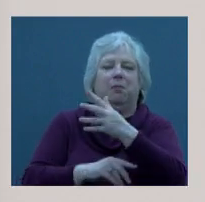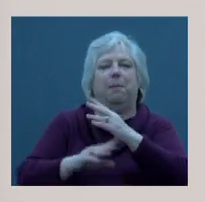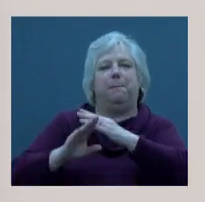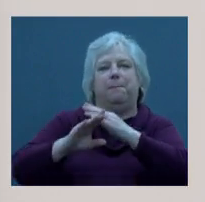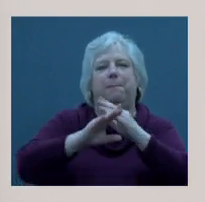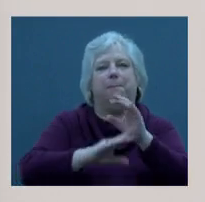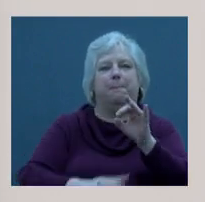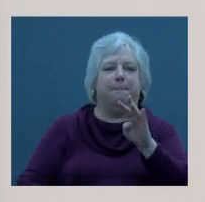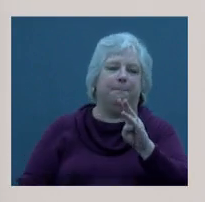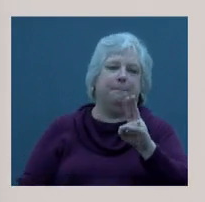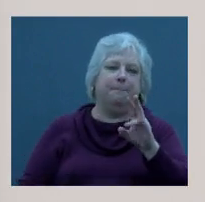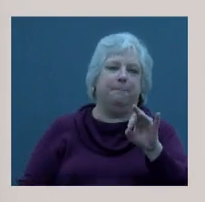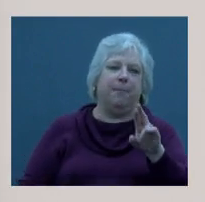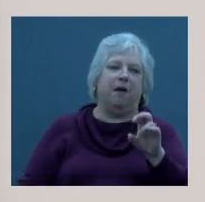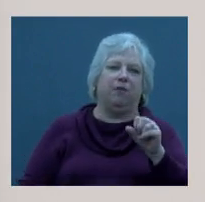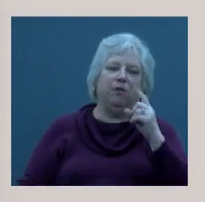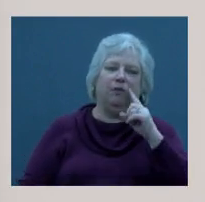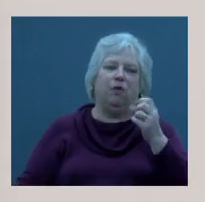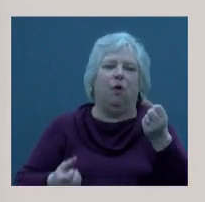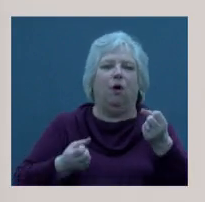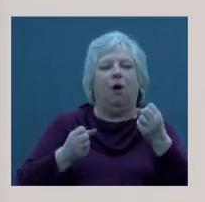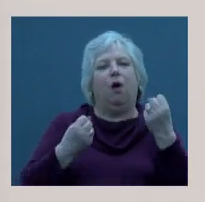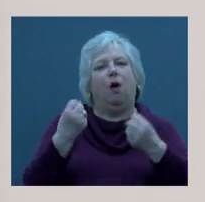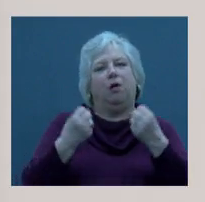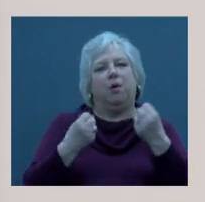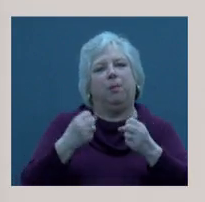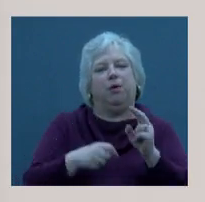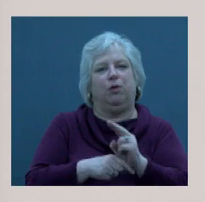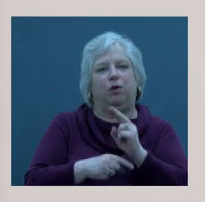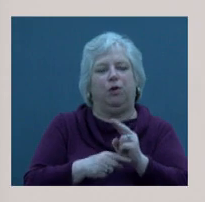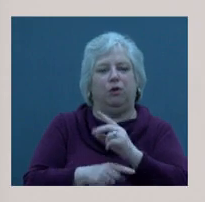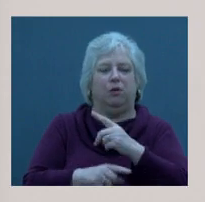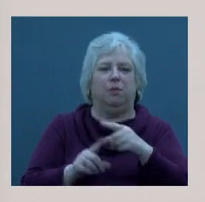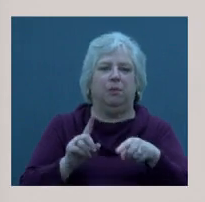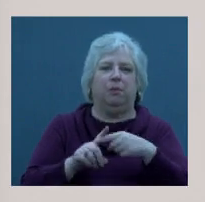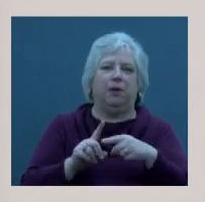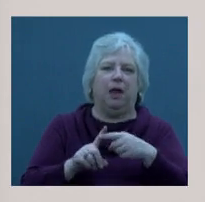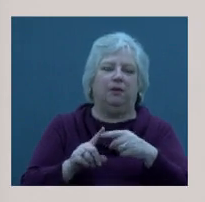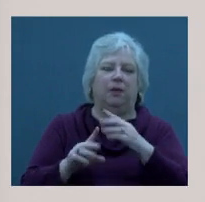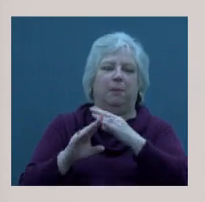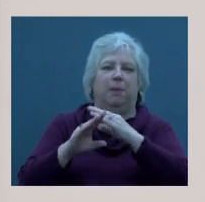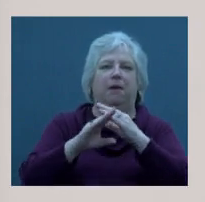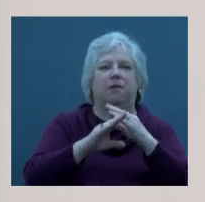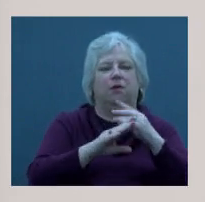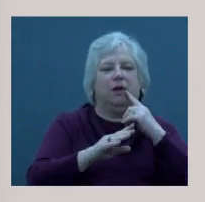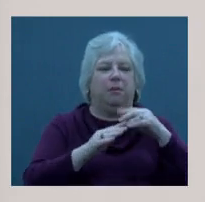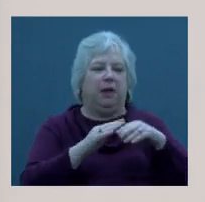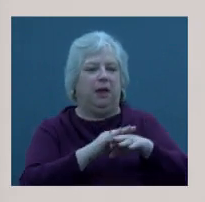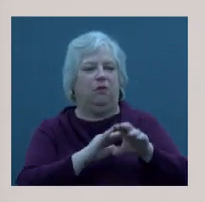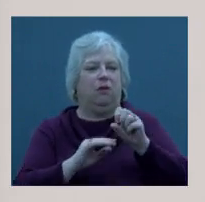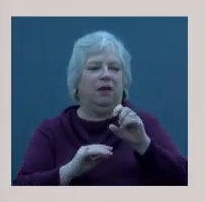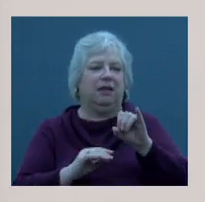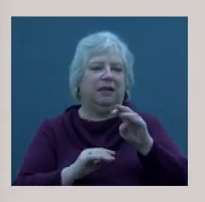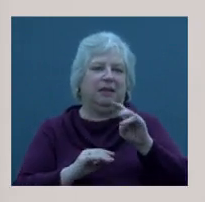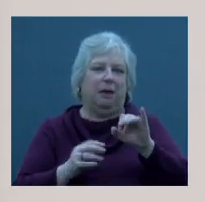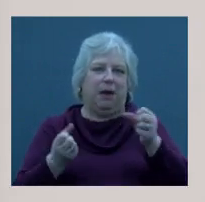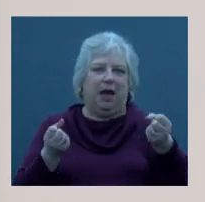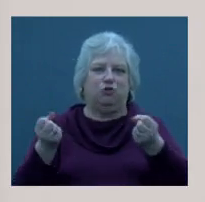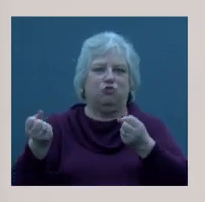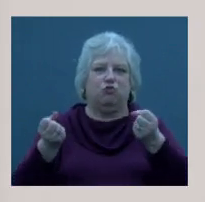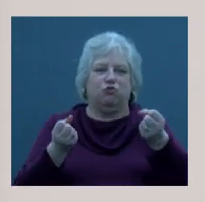buffers within the area for automobile use, as well as there are buffer extensions coming into the semi-truck